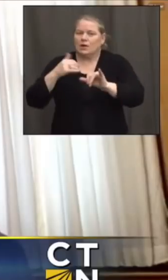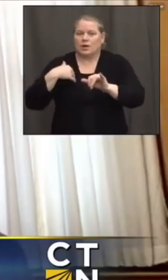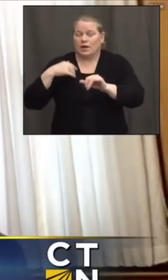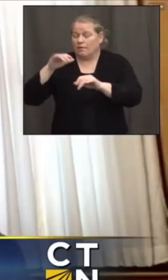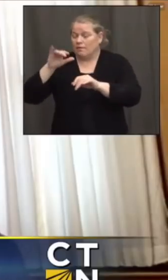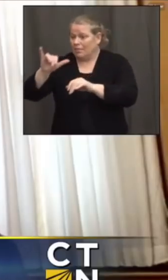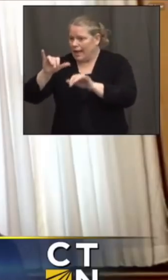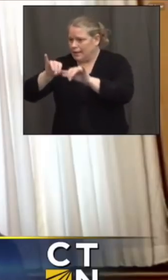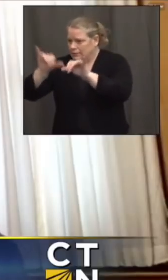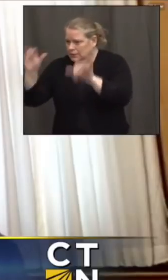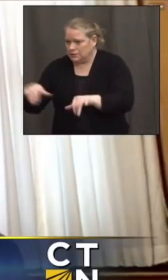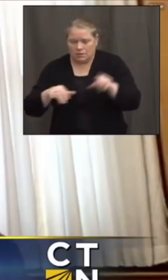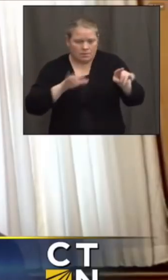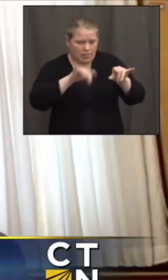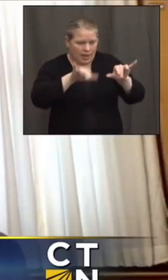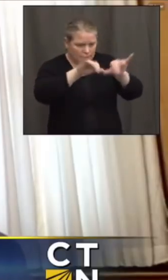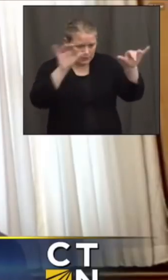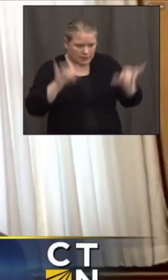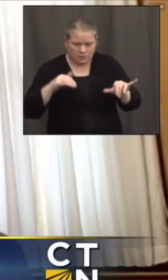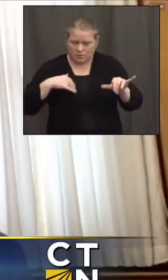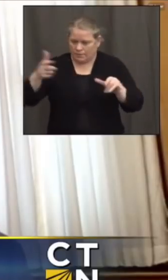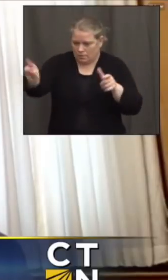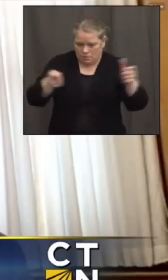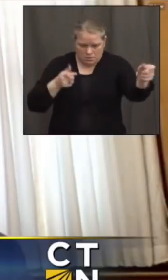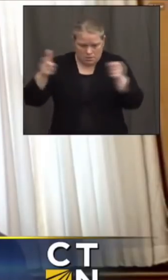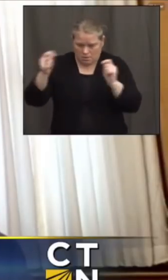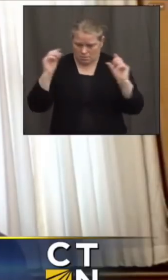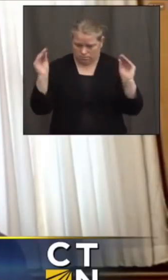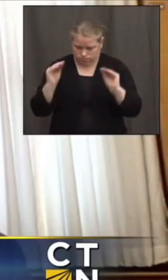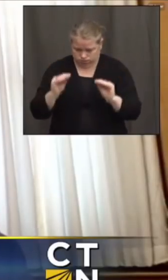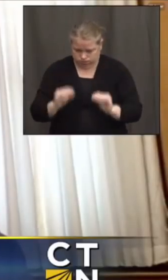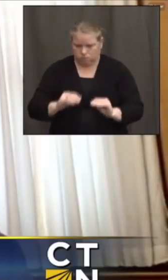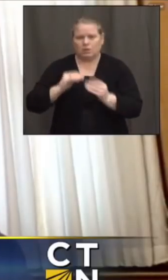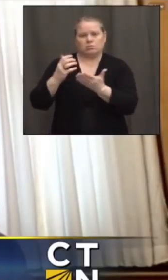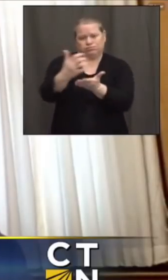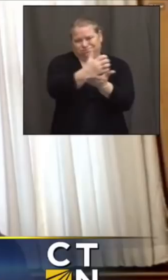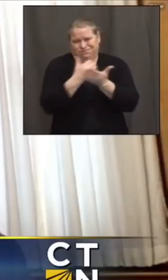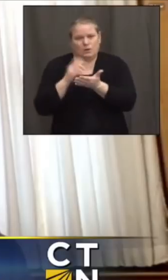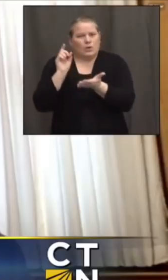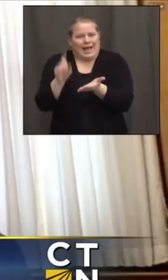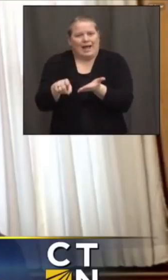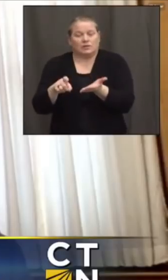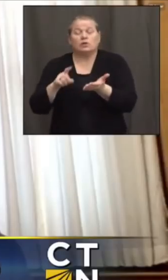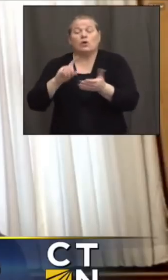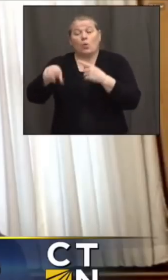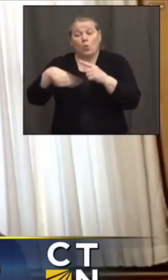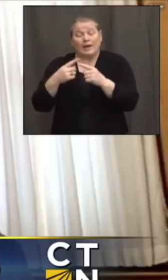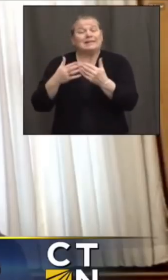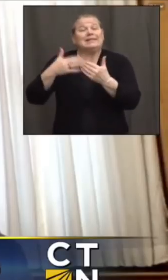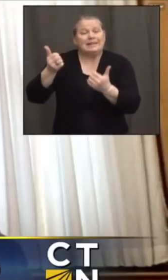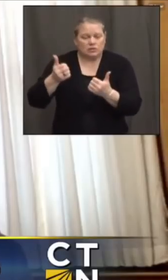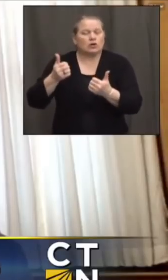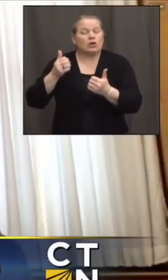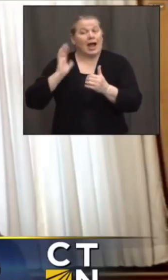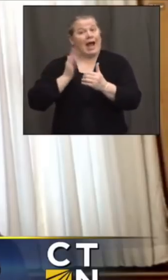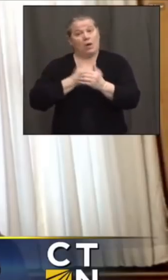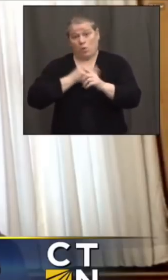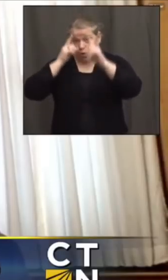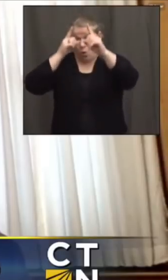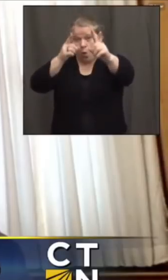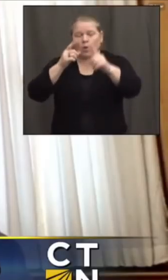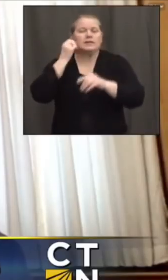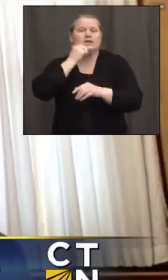once we get it to a state where it's easier and more automated, we do aspire to publish it weekly or daily,